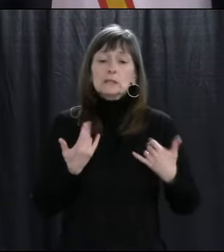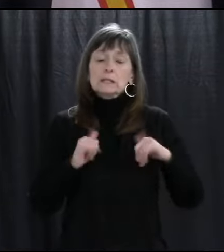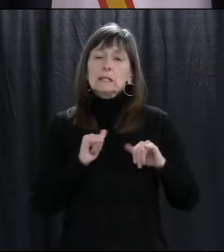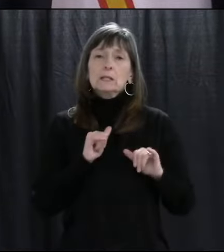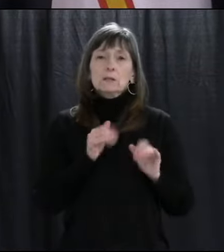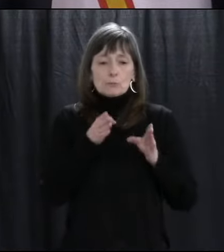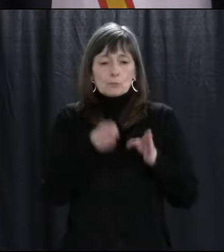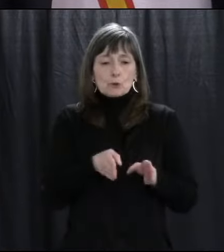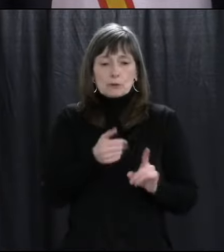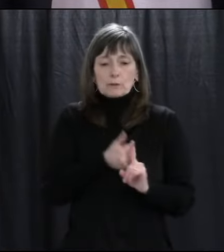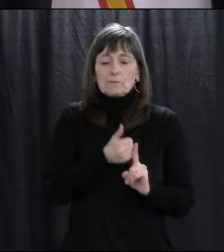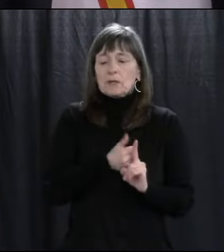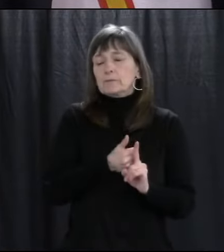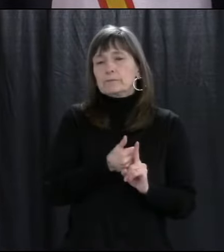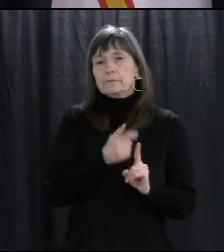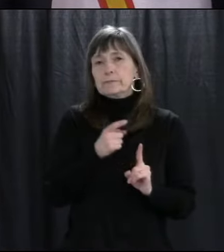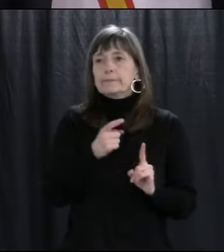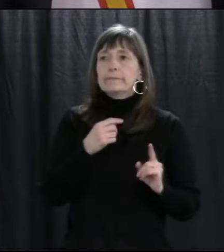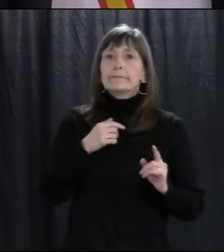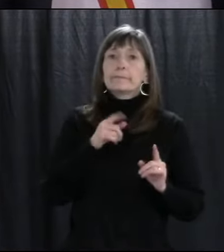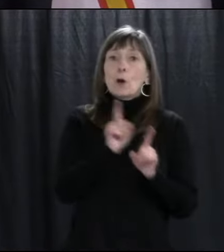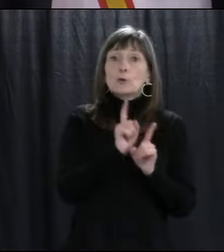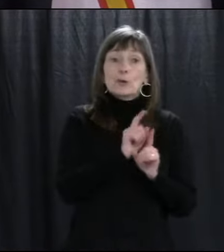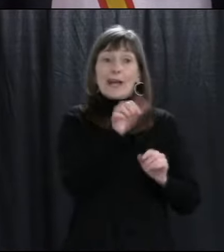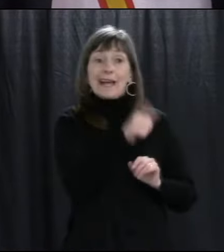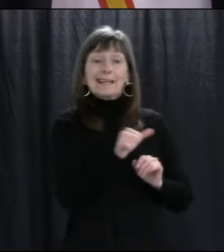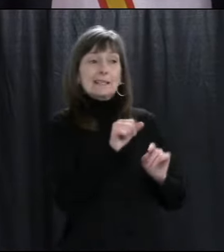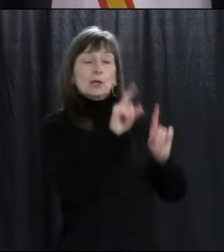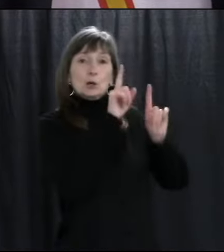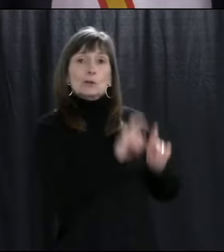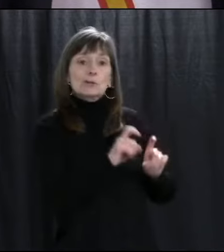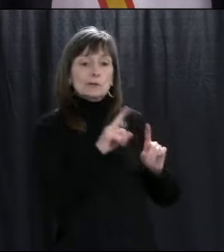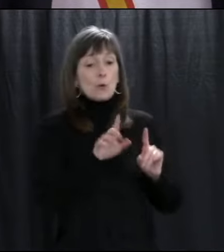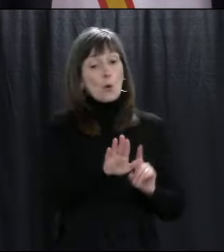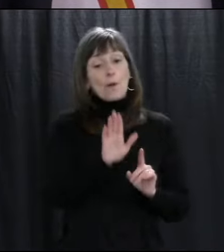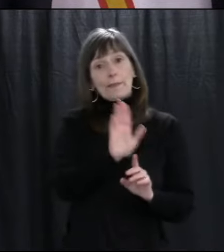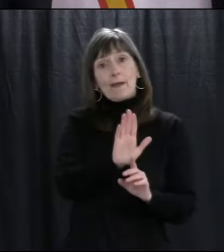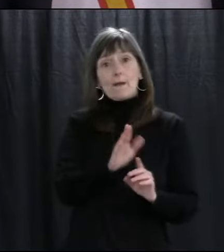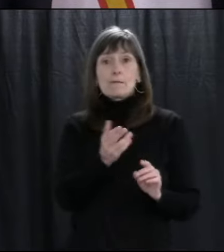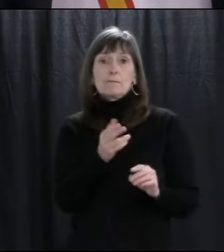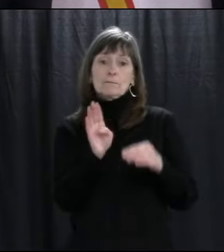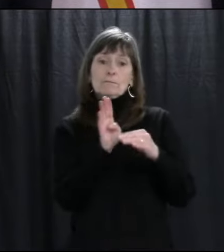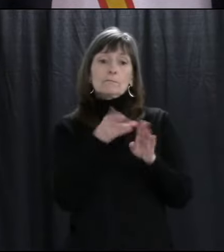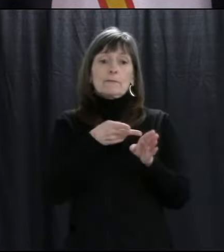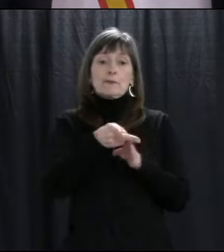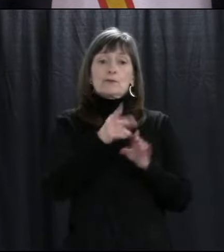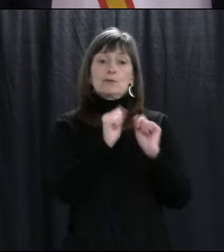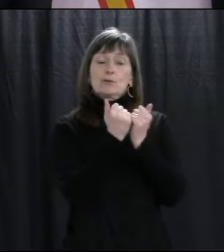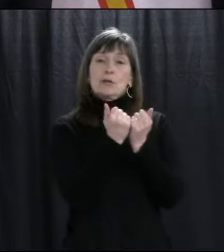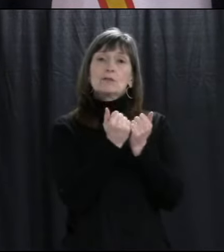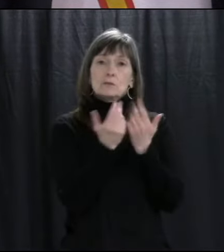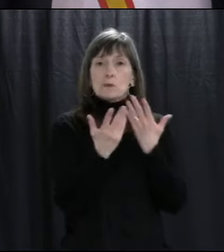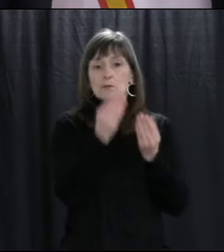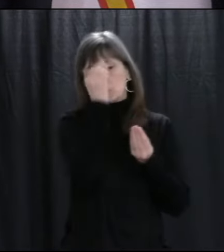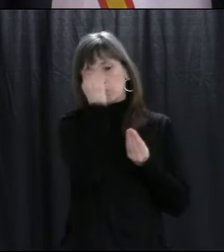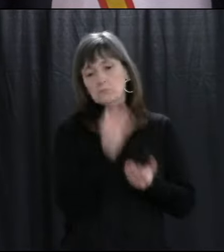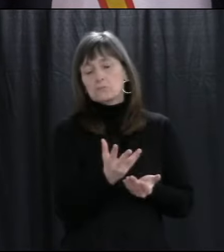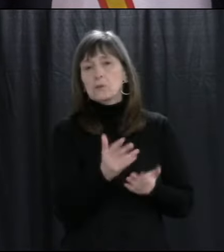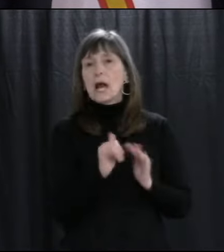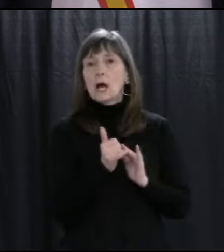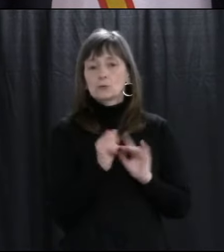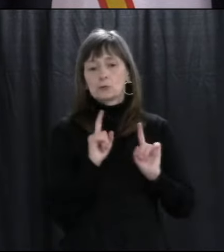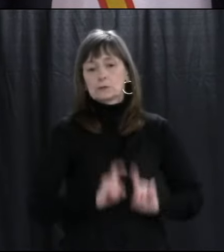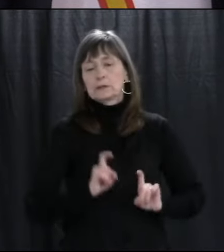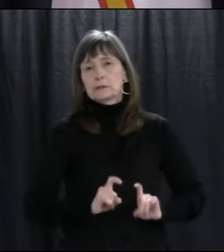certainly would refer any of those groups to their professional associations to get guidance on that.